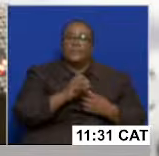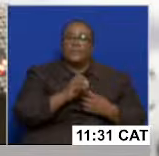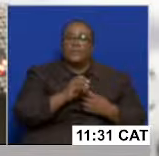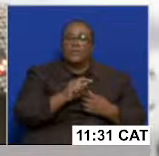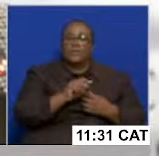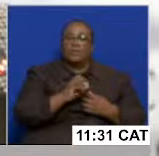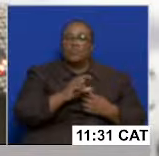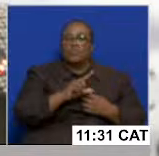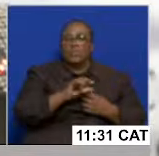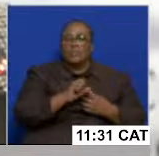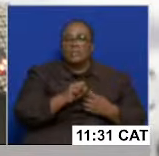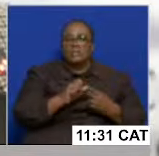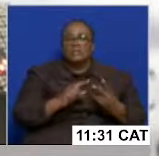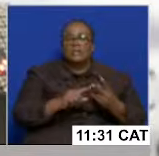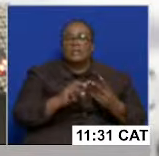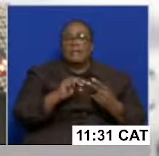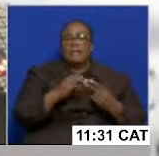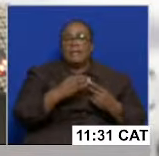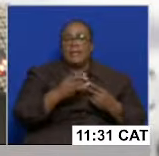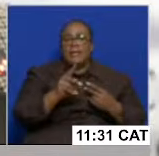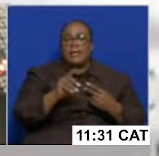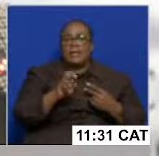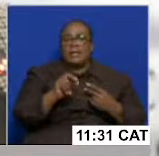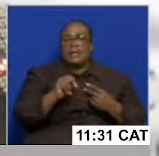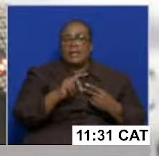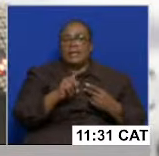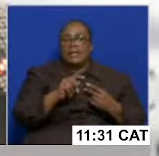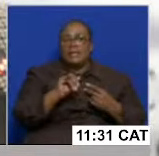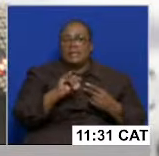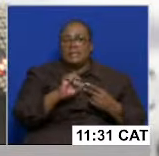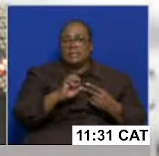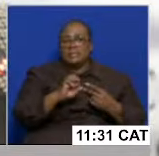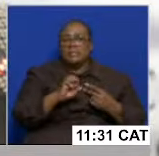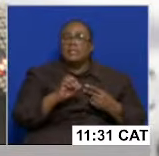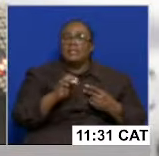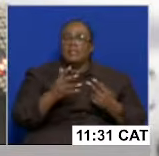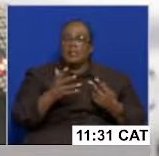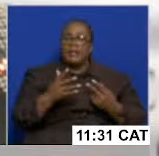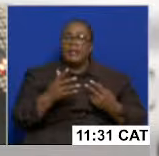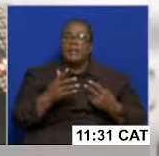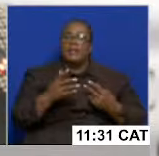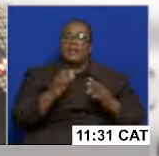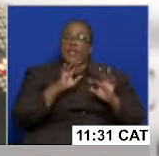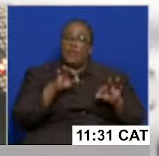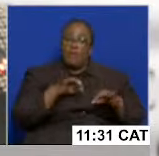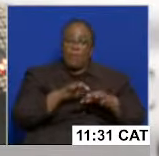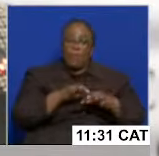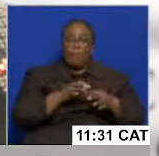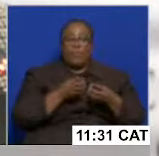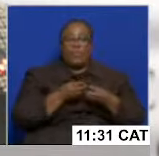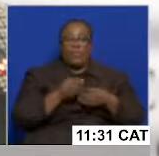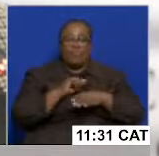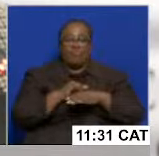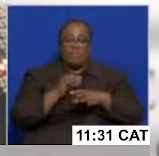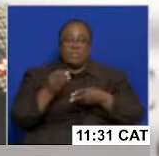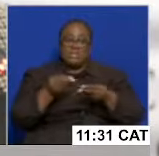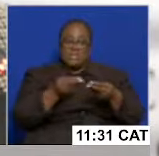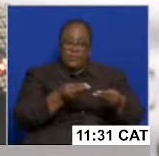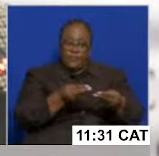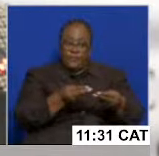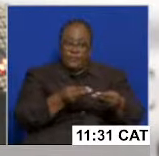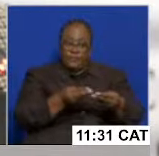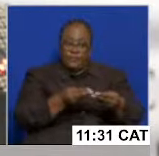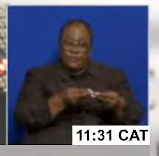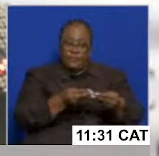the JMPD officer the SAP seizure form and rocks." The last sentence there